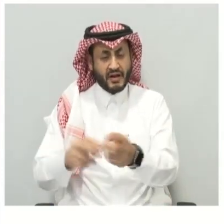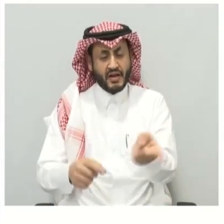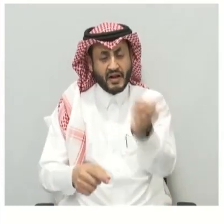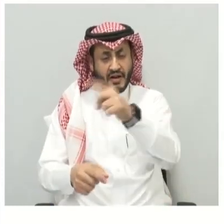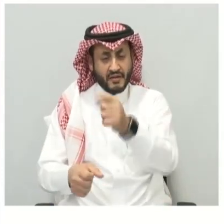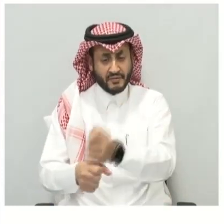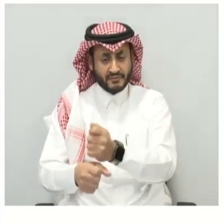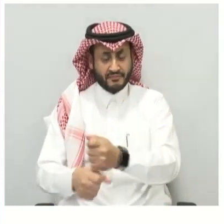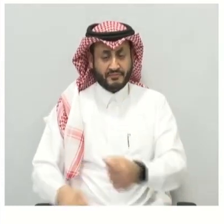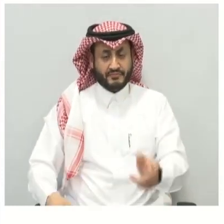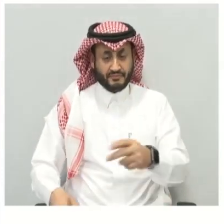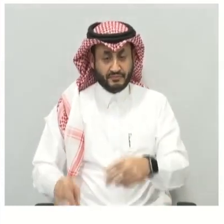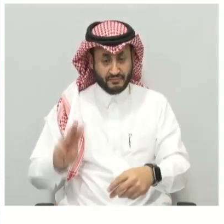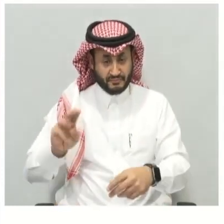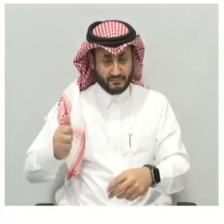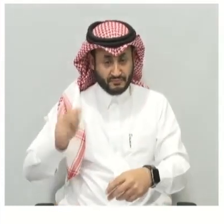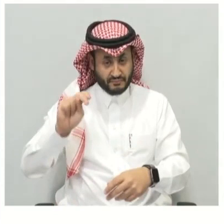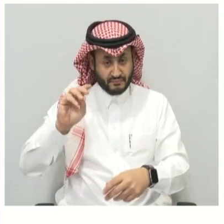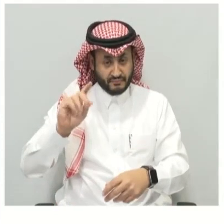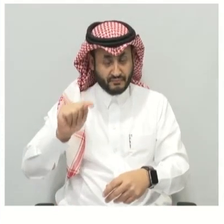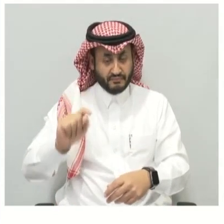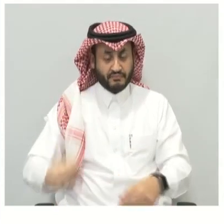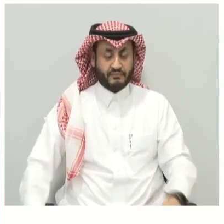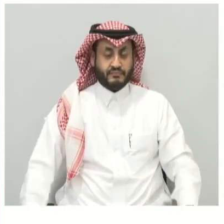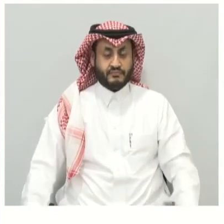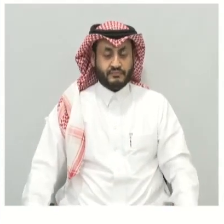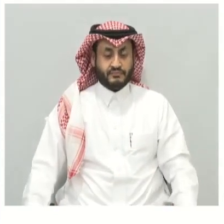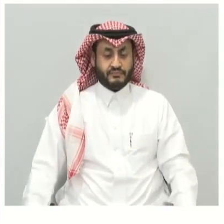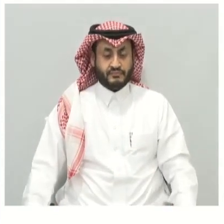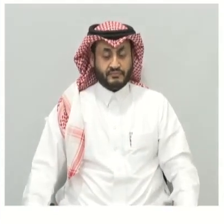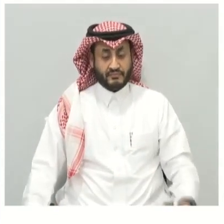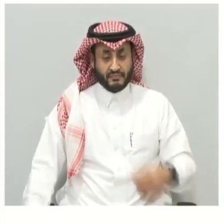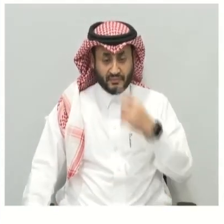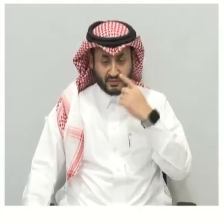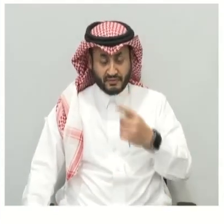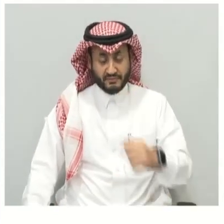job using want. So let's begin. So